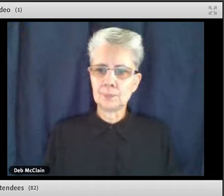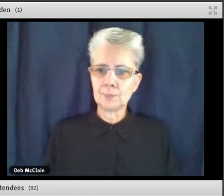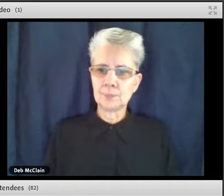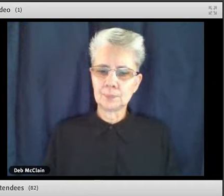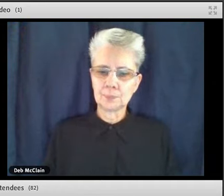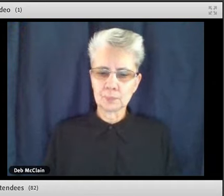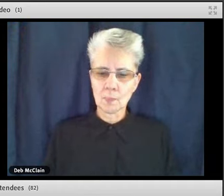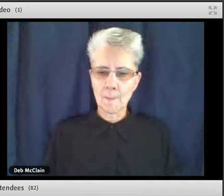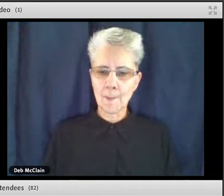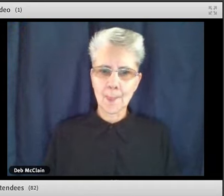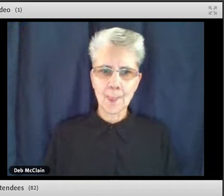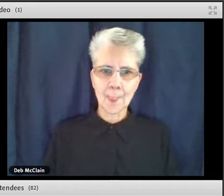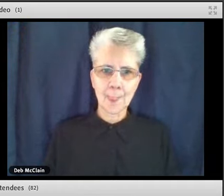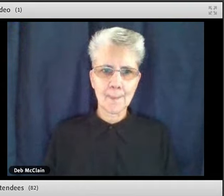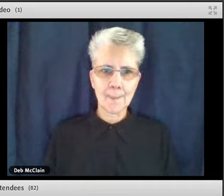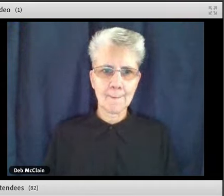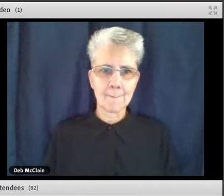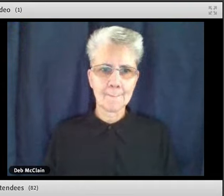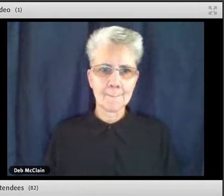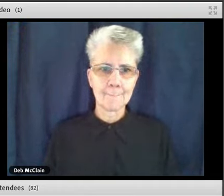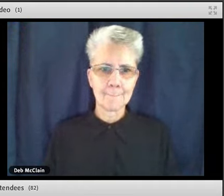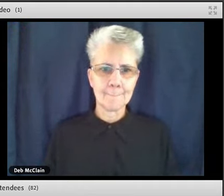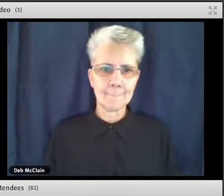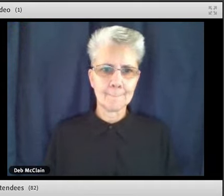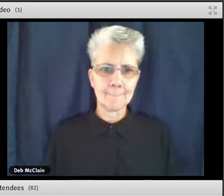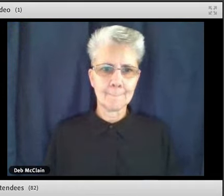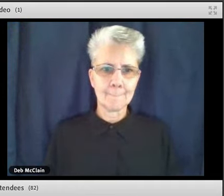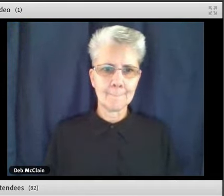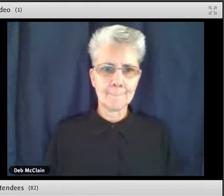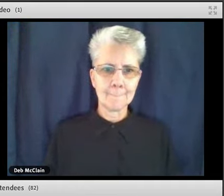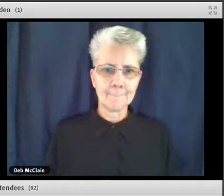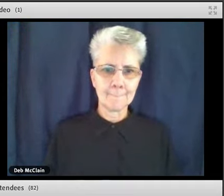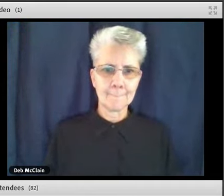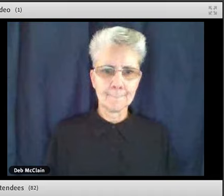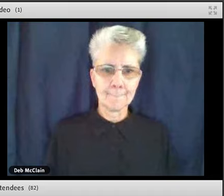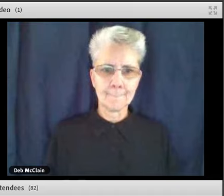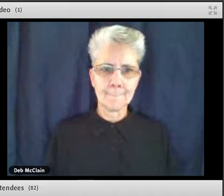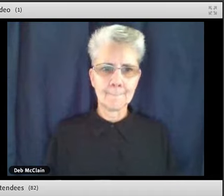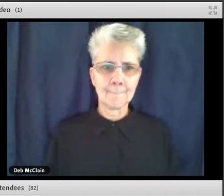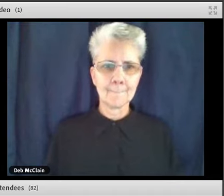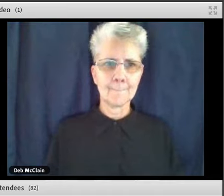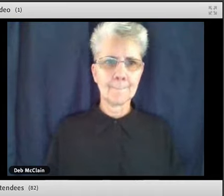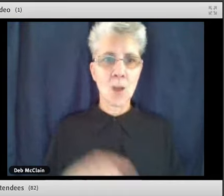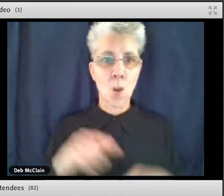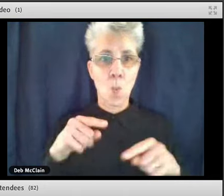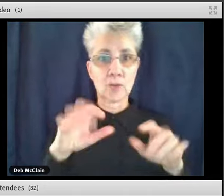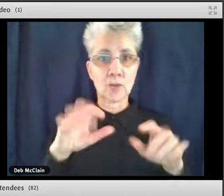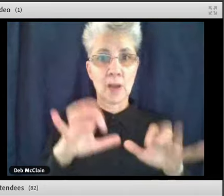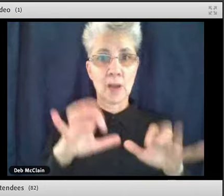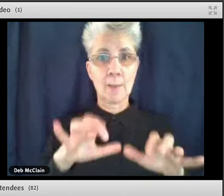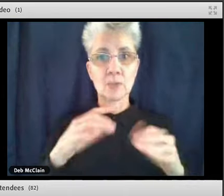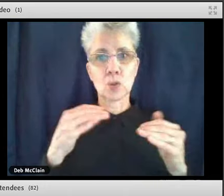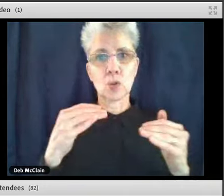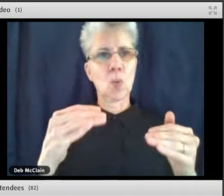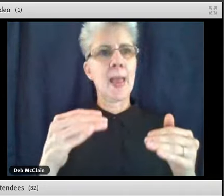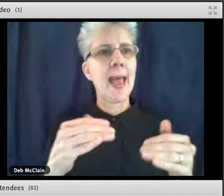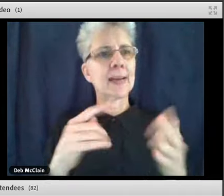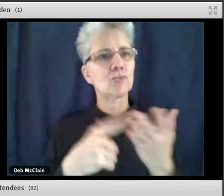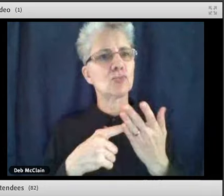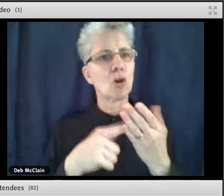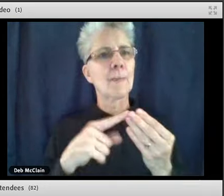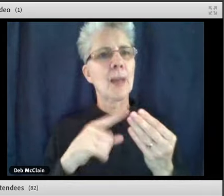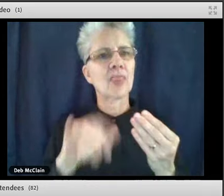we can provide access to our patrons for a variety of information, classes, and we can help patrons re-examine how they approach digital